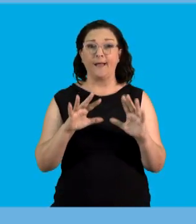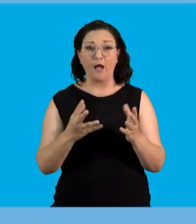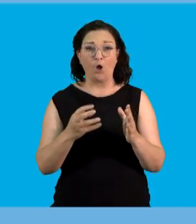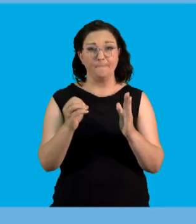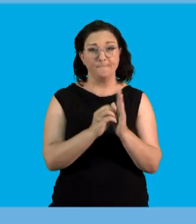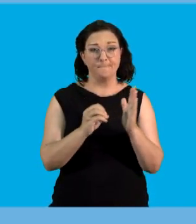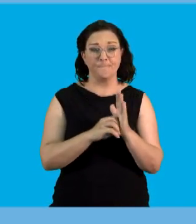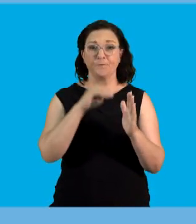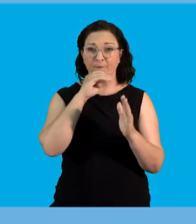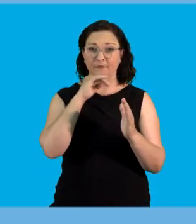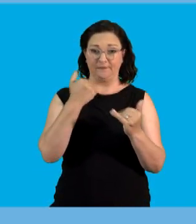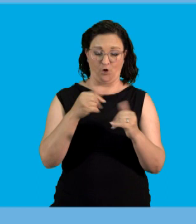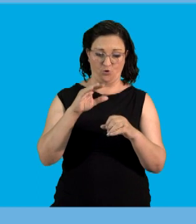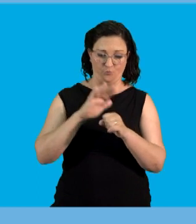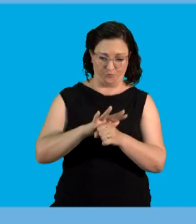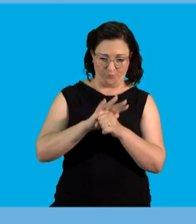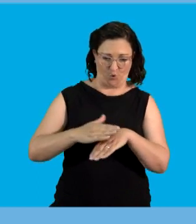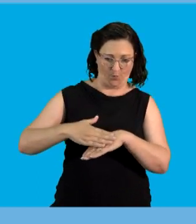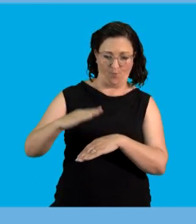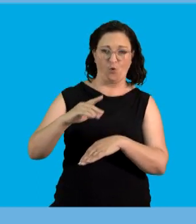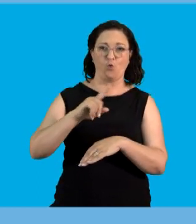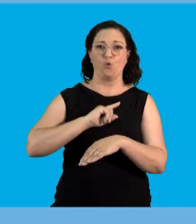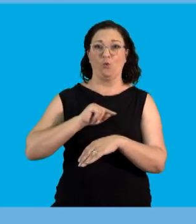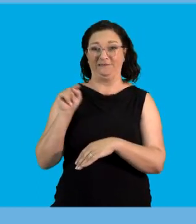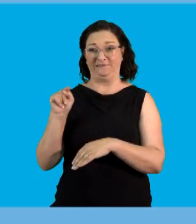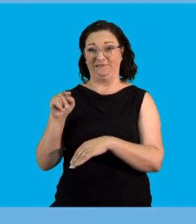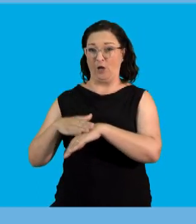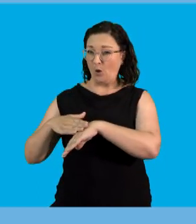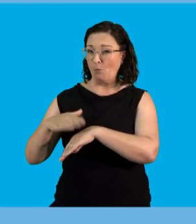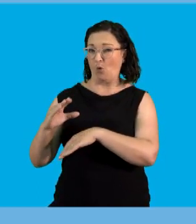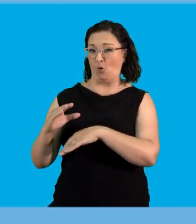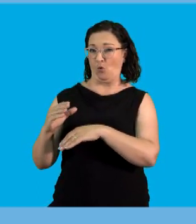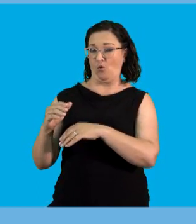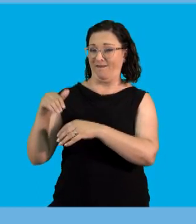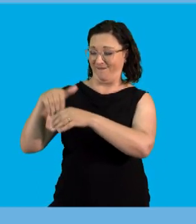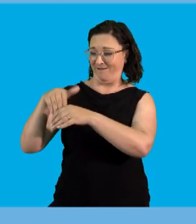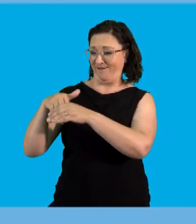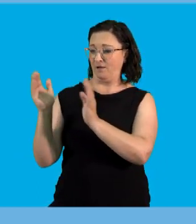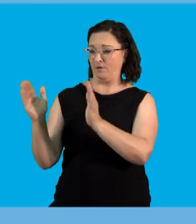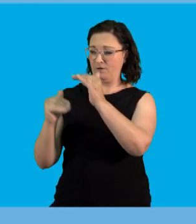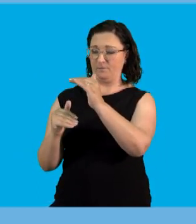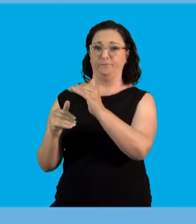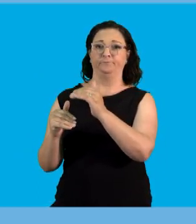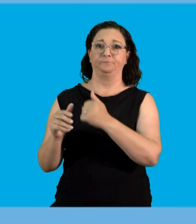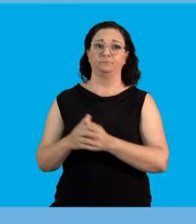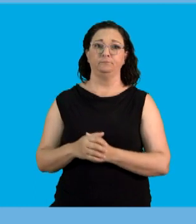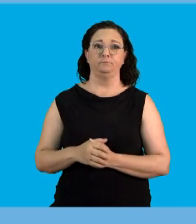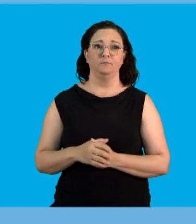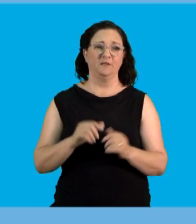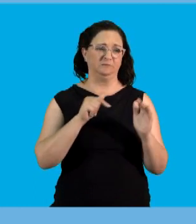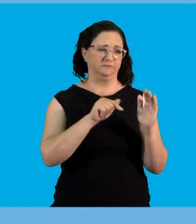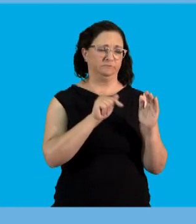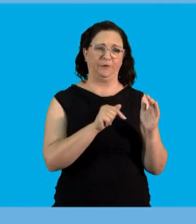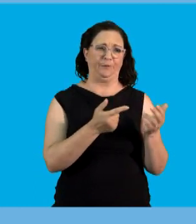with the walls of the container, the pressure is increasing because there's more particles. So on this picture that we have here, there's